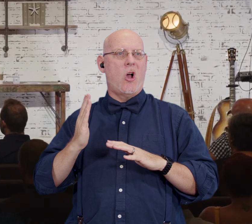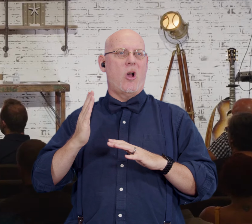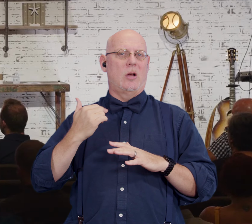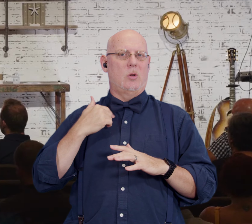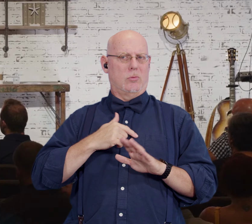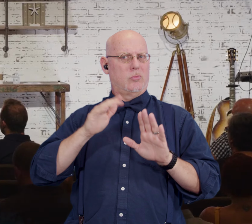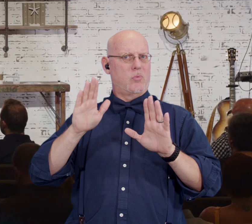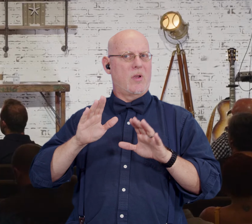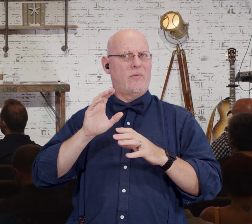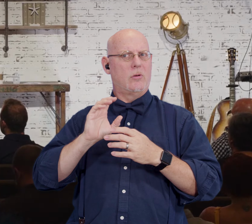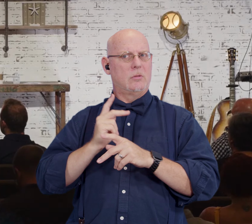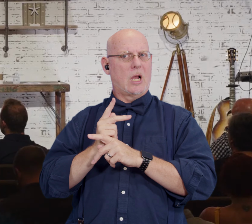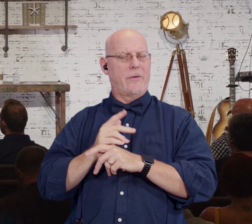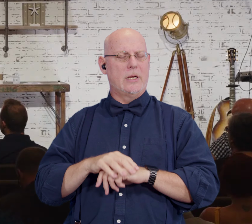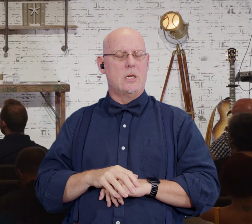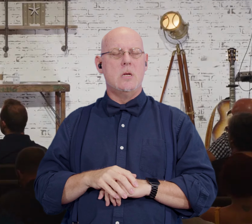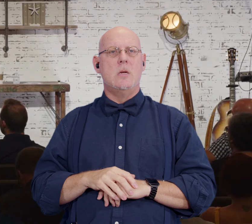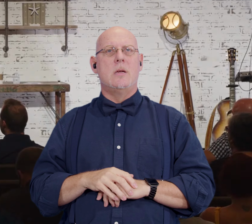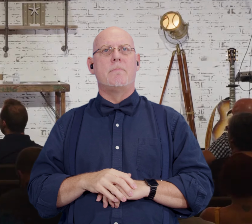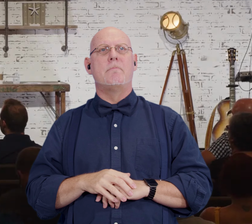we're incredible owners, but